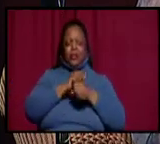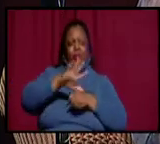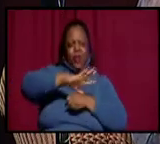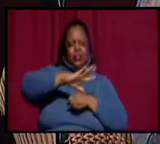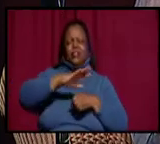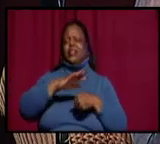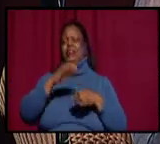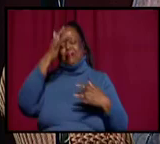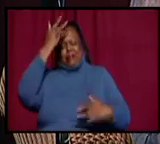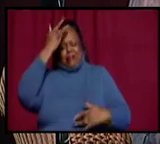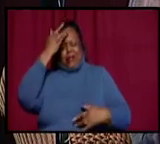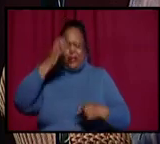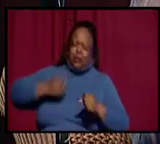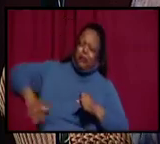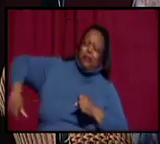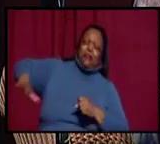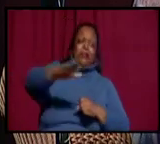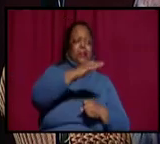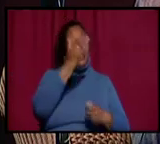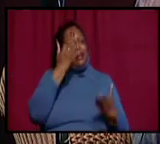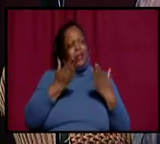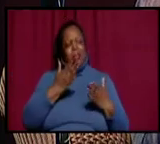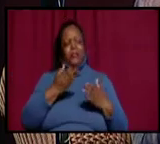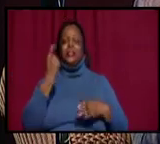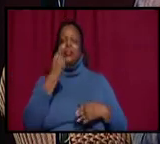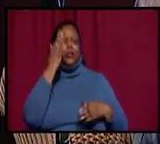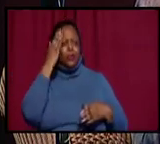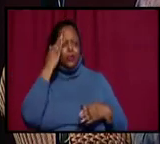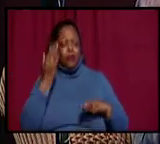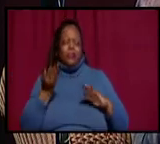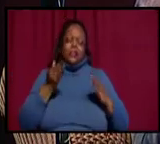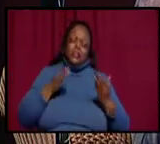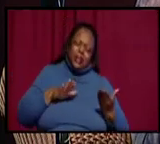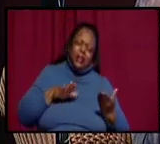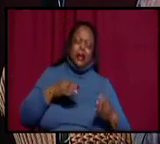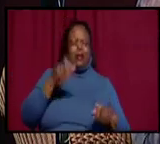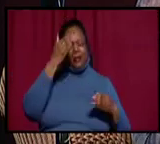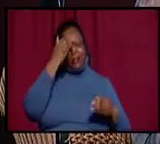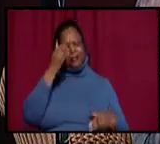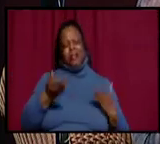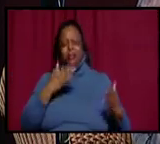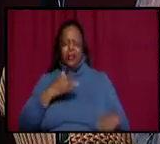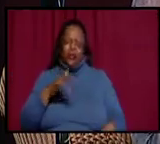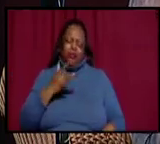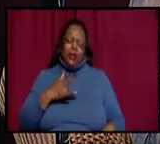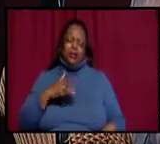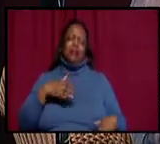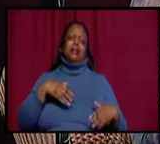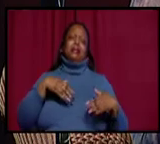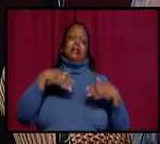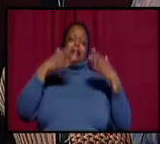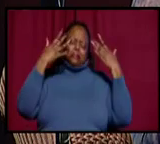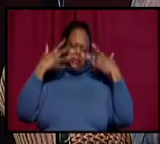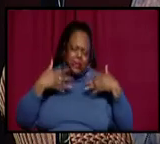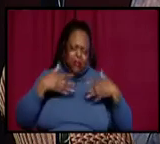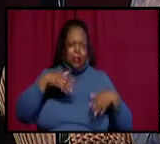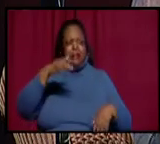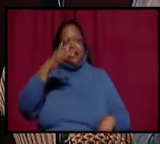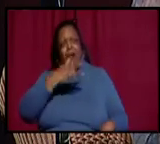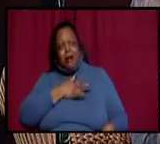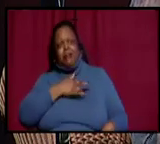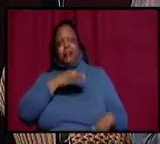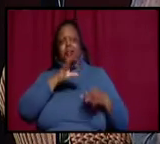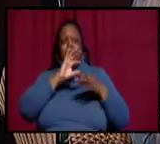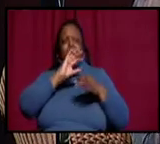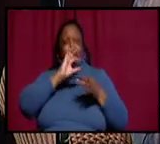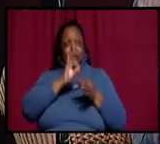and COVID-19, you may have lost a loved one, and you're going through in your heart, in your soul, in your mind. We're here tonight to